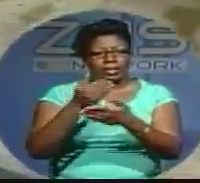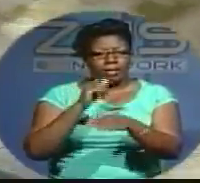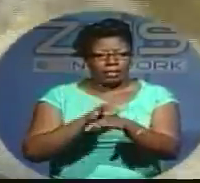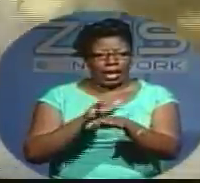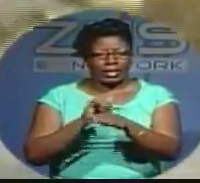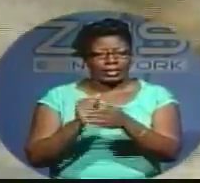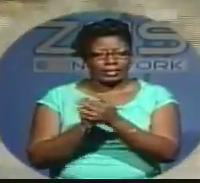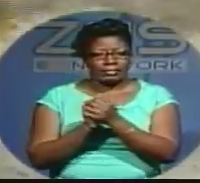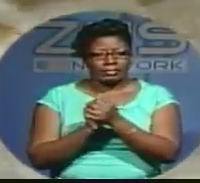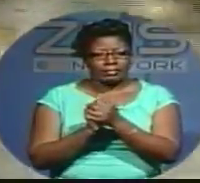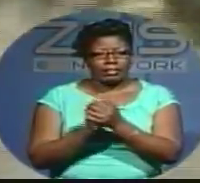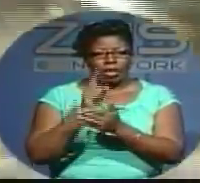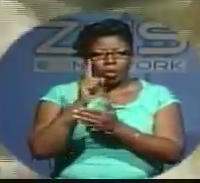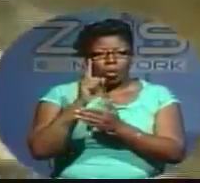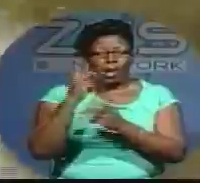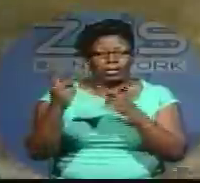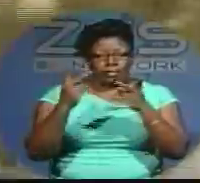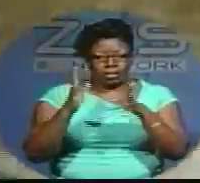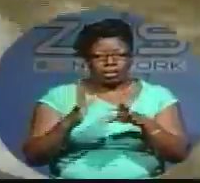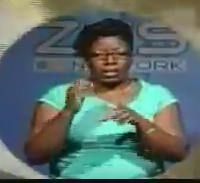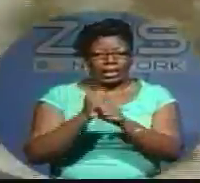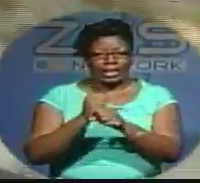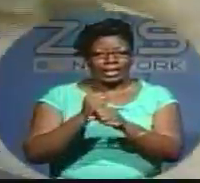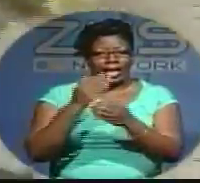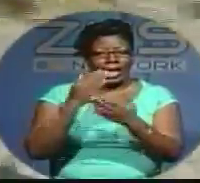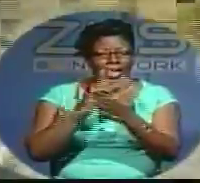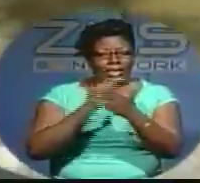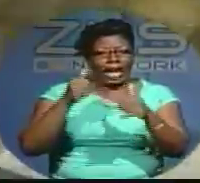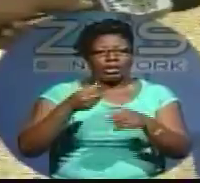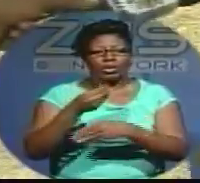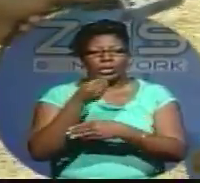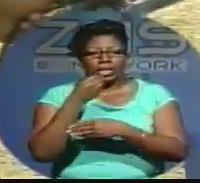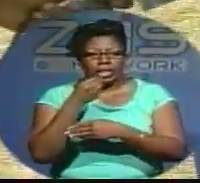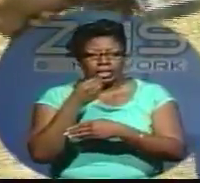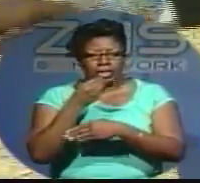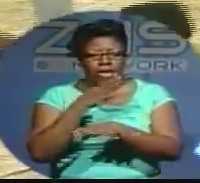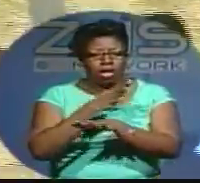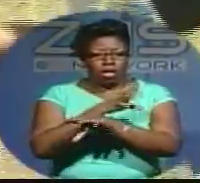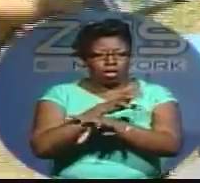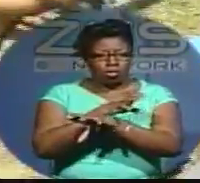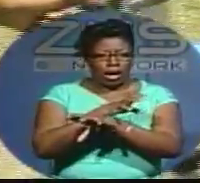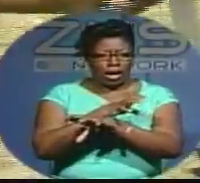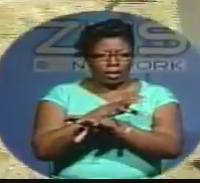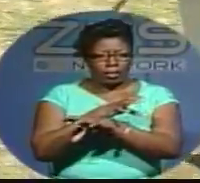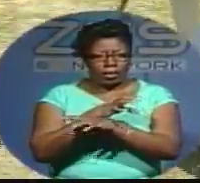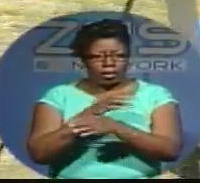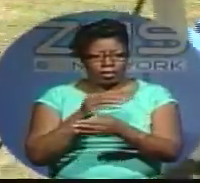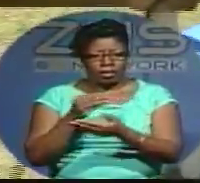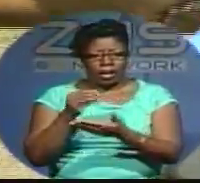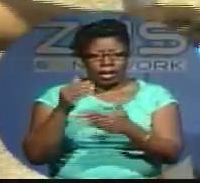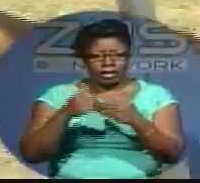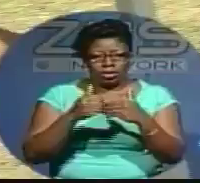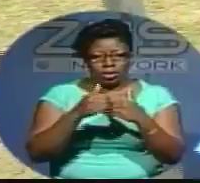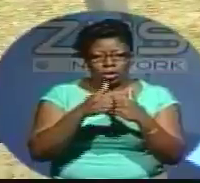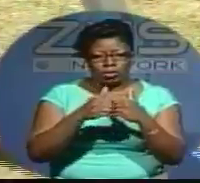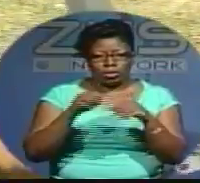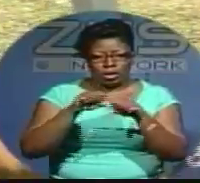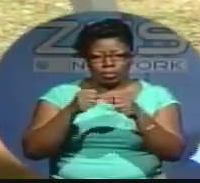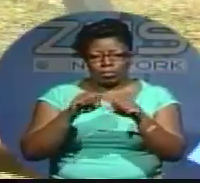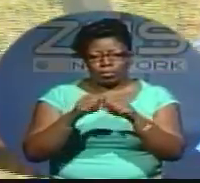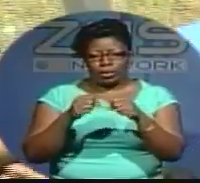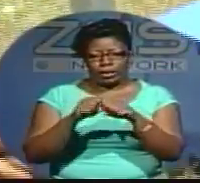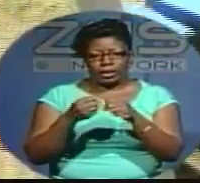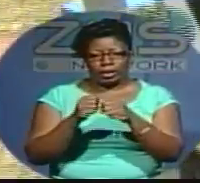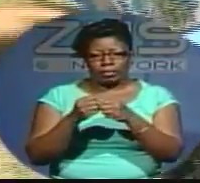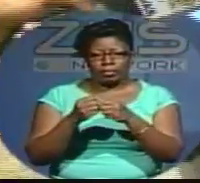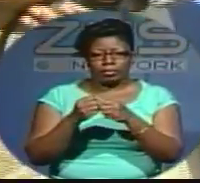And this one visitor giving lessons on how to eat crab and dough. Let me show y'all. You gotta break the dough